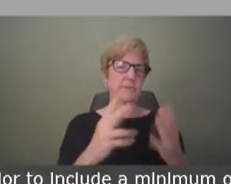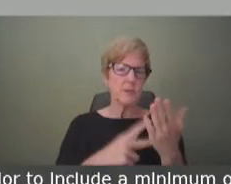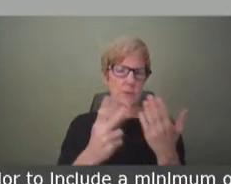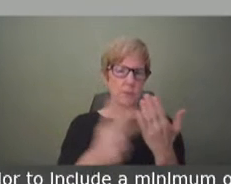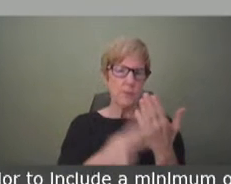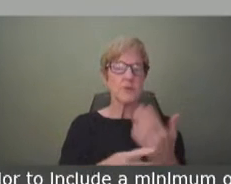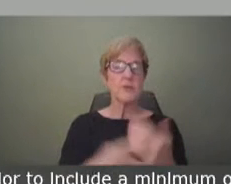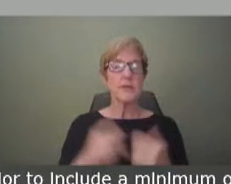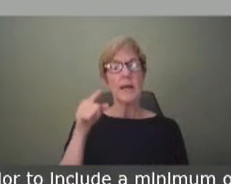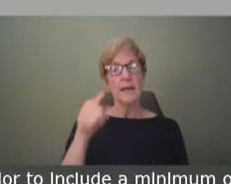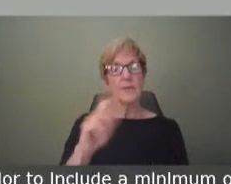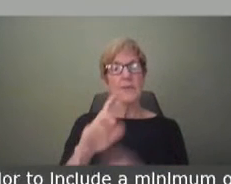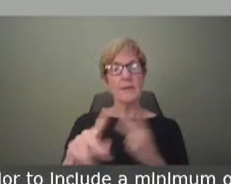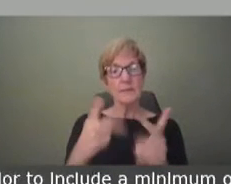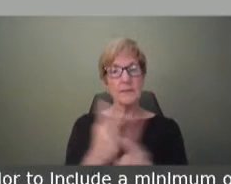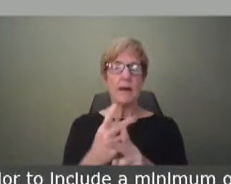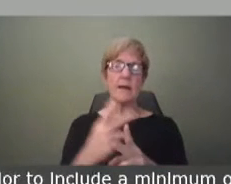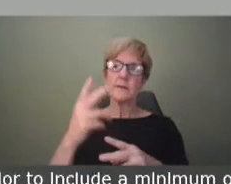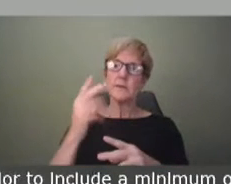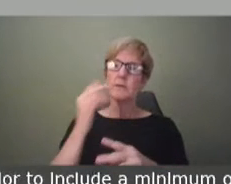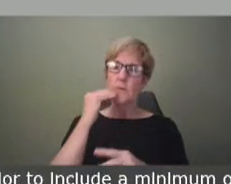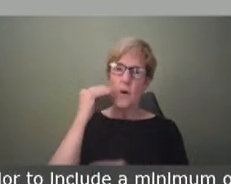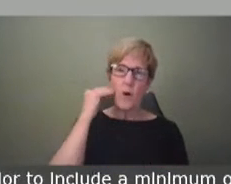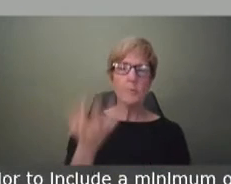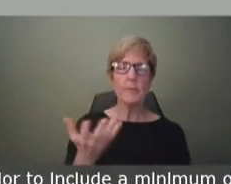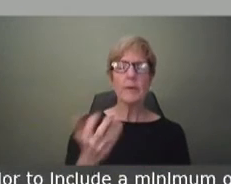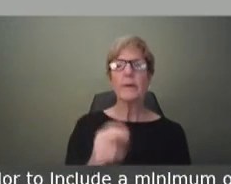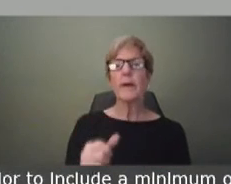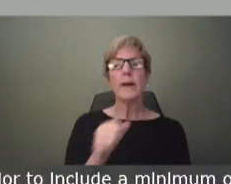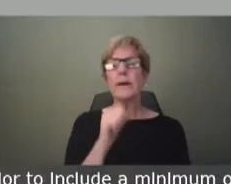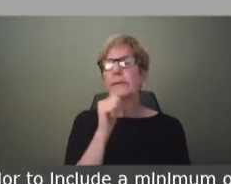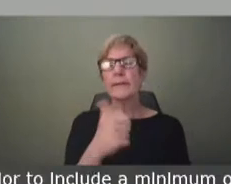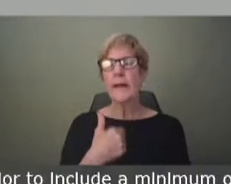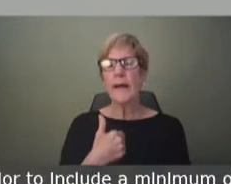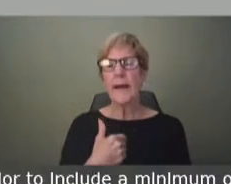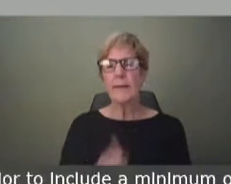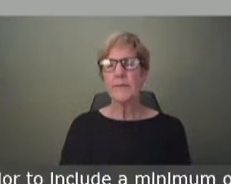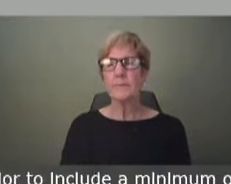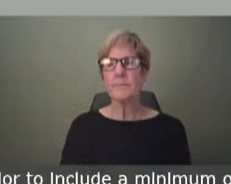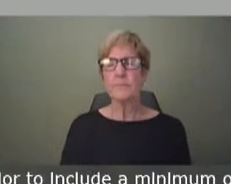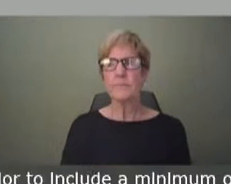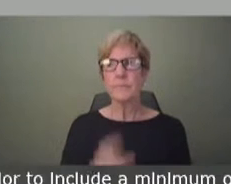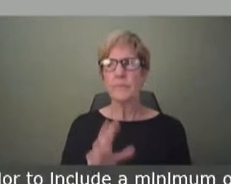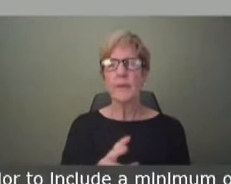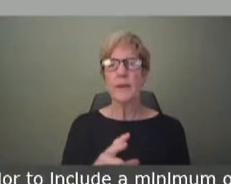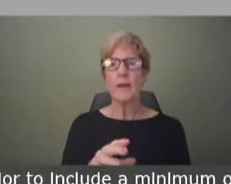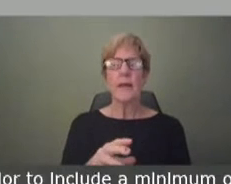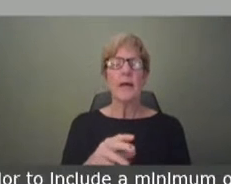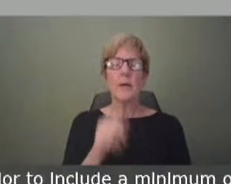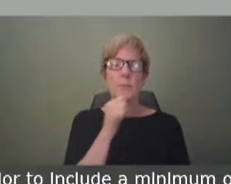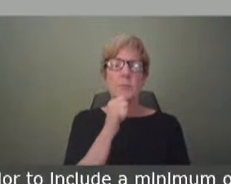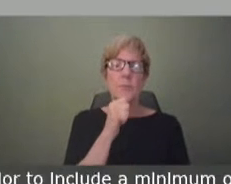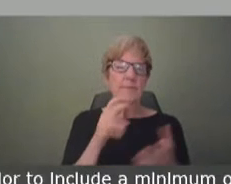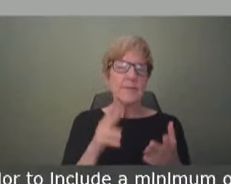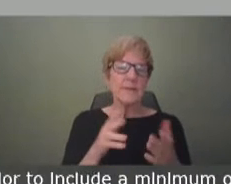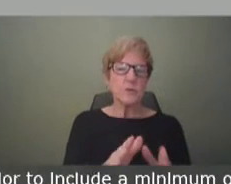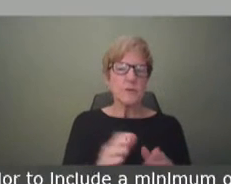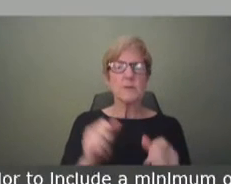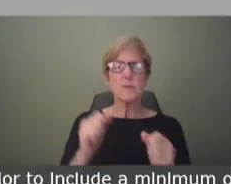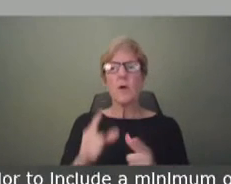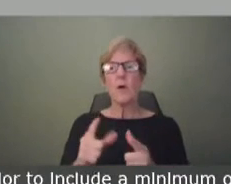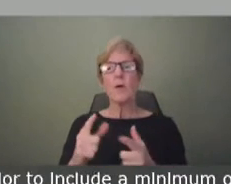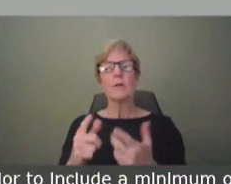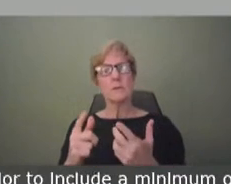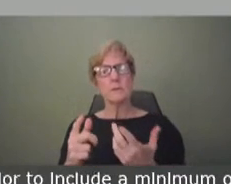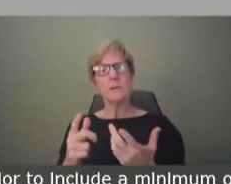of of product uh so that would be things like not not having uh or excuse me internal private streets would have Public Access easements there' be no minimum